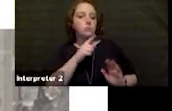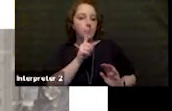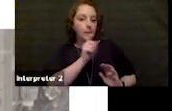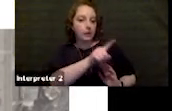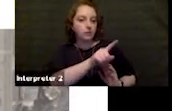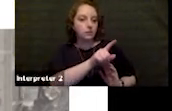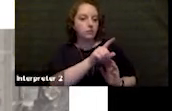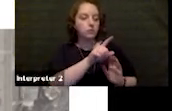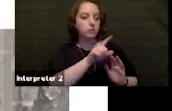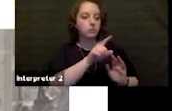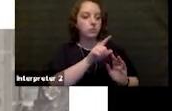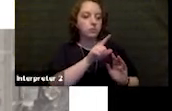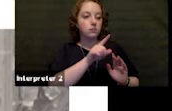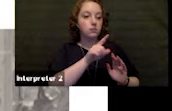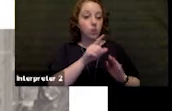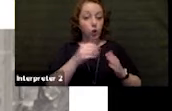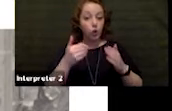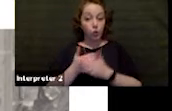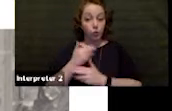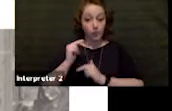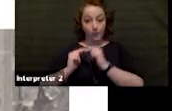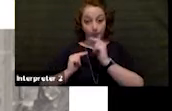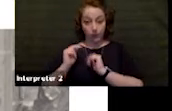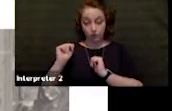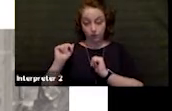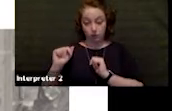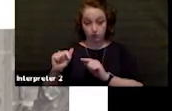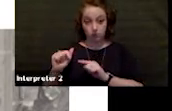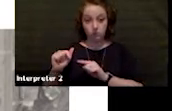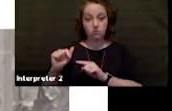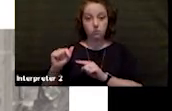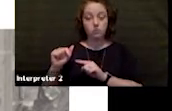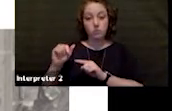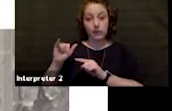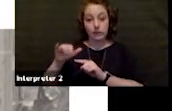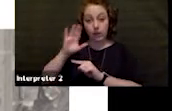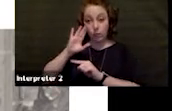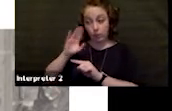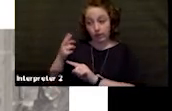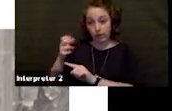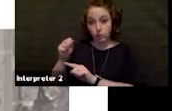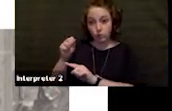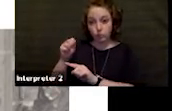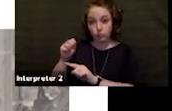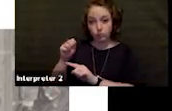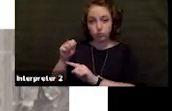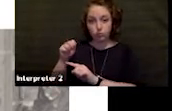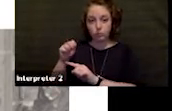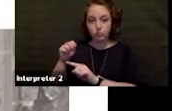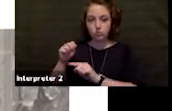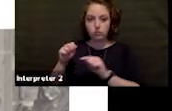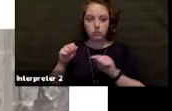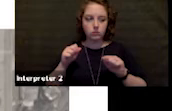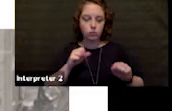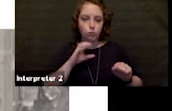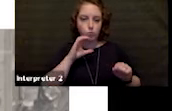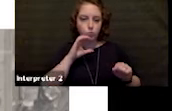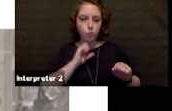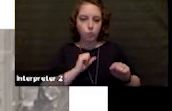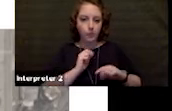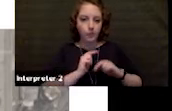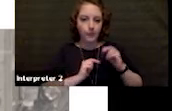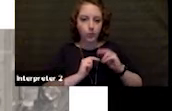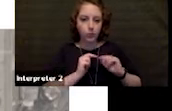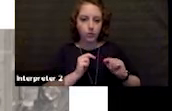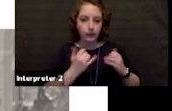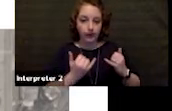would the new building then constitute the high school? So what happens to the other older existent